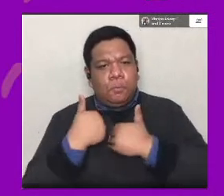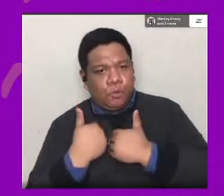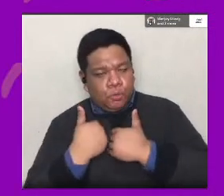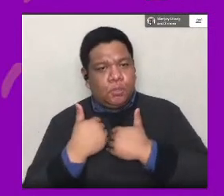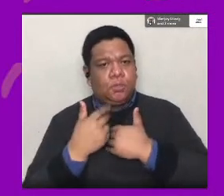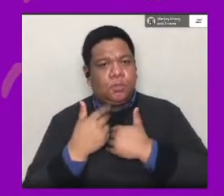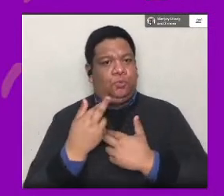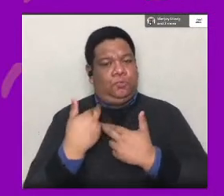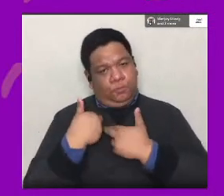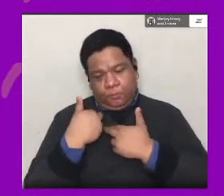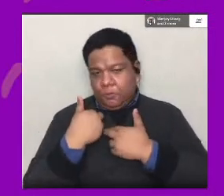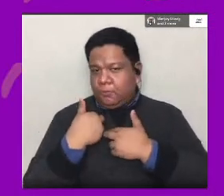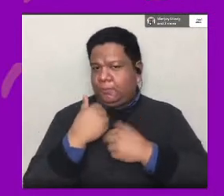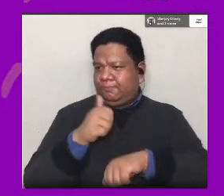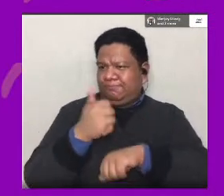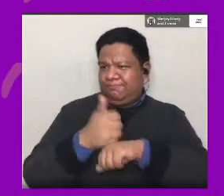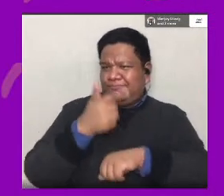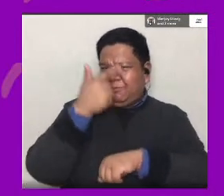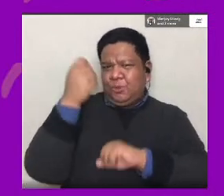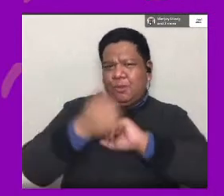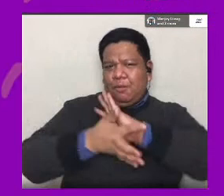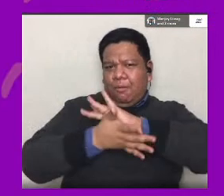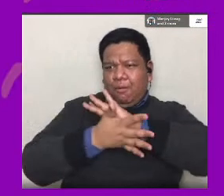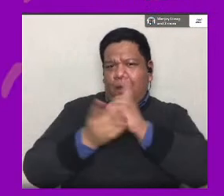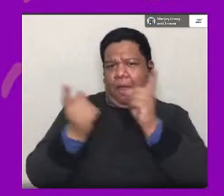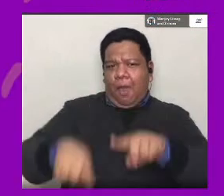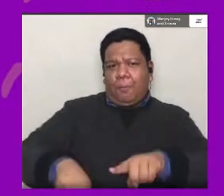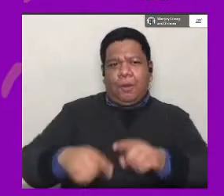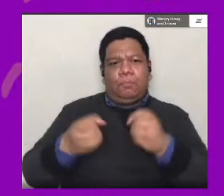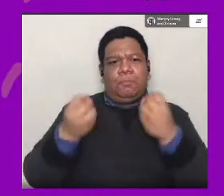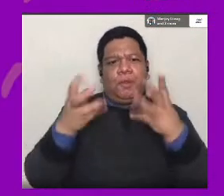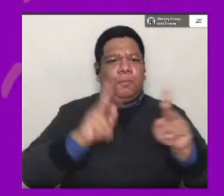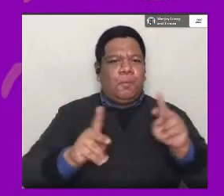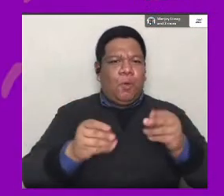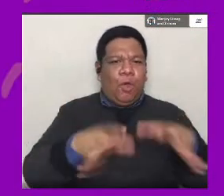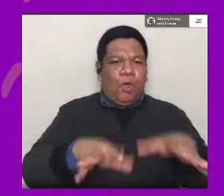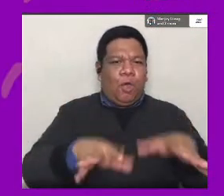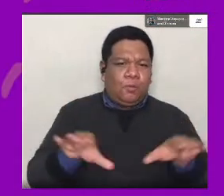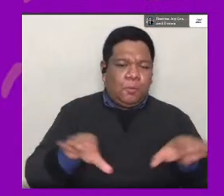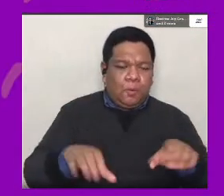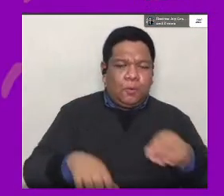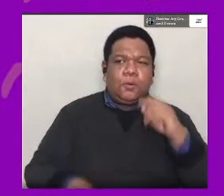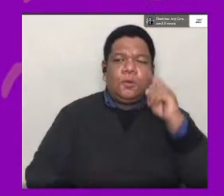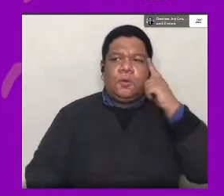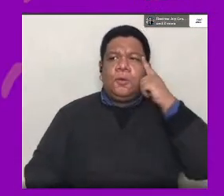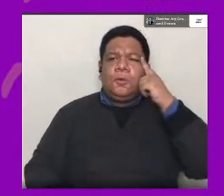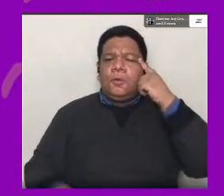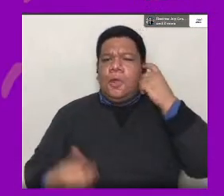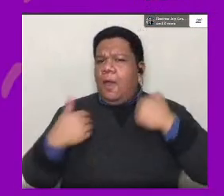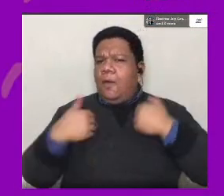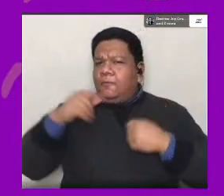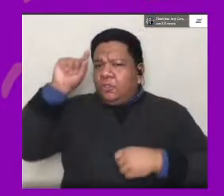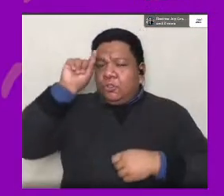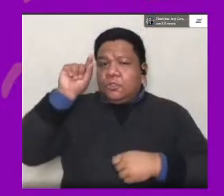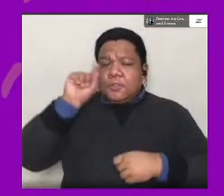responsibilities created by the pandemic. There are also biological gender differences in